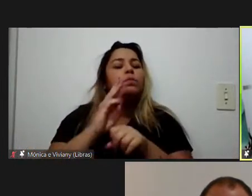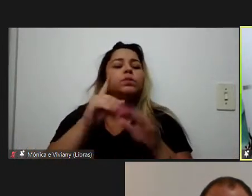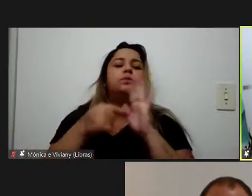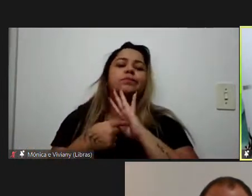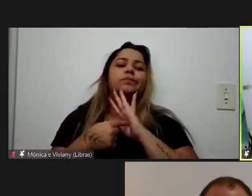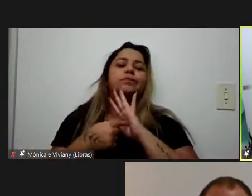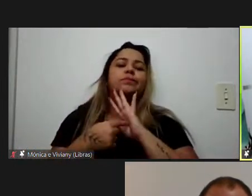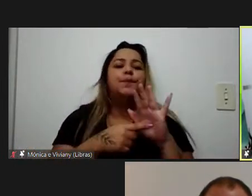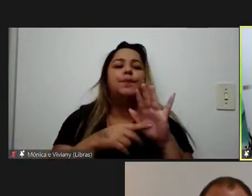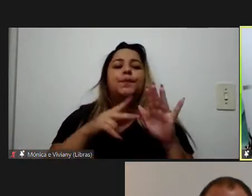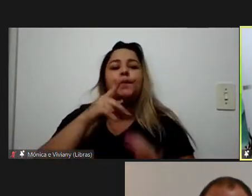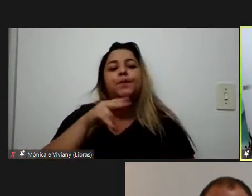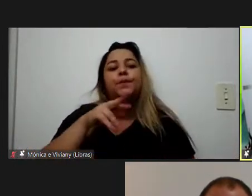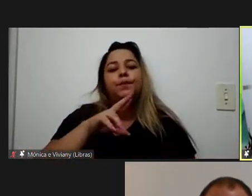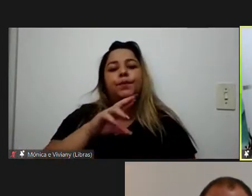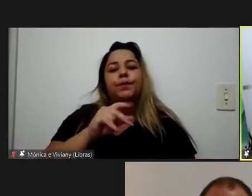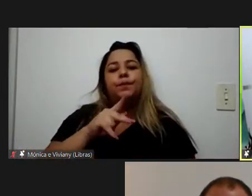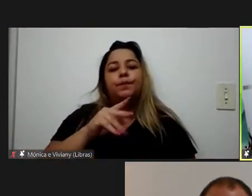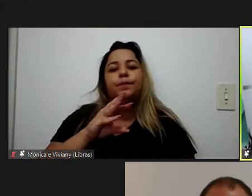because